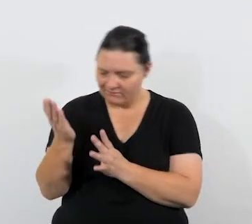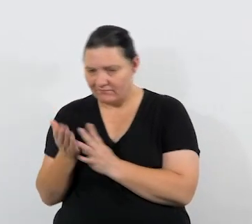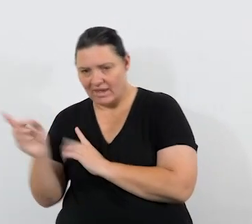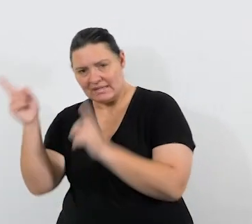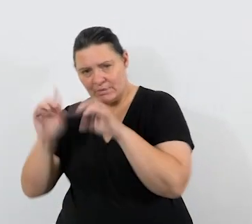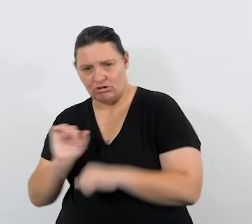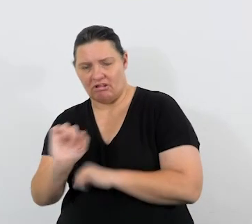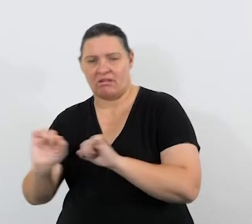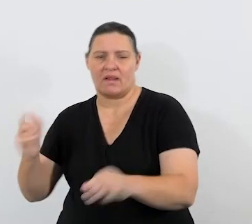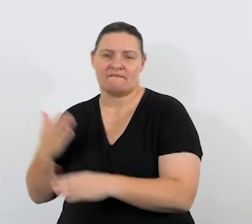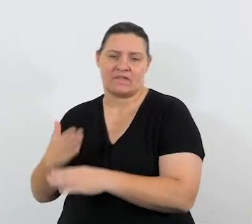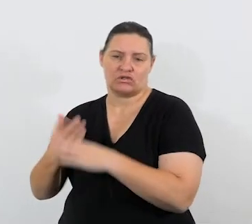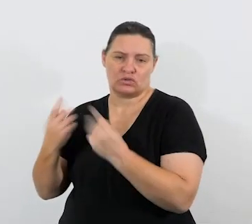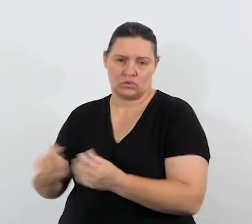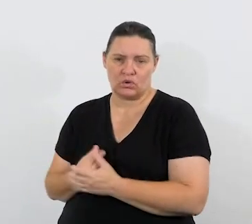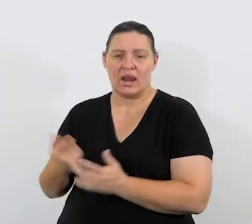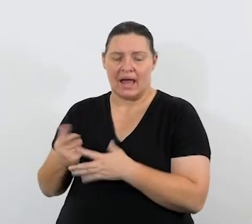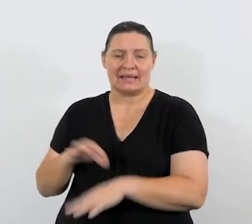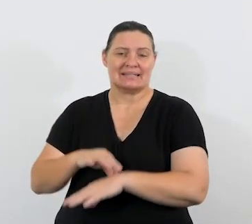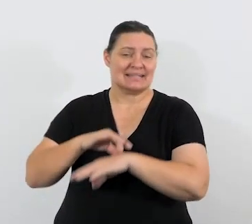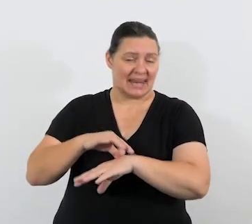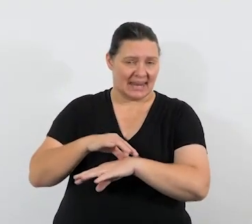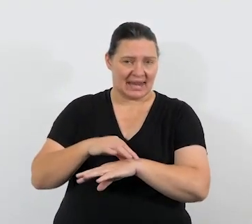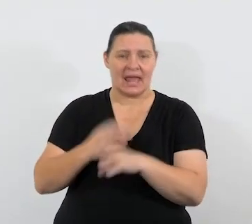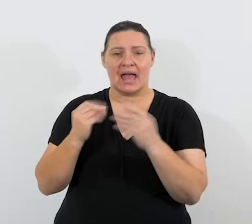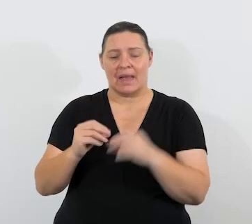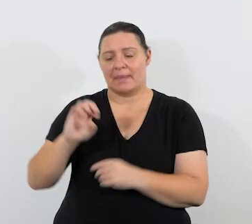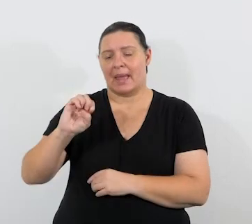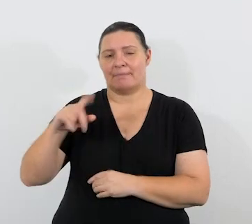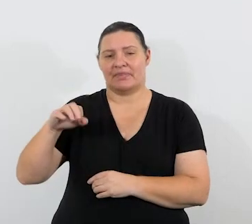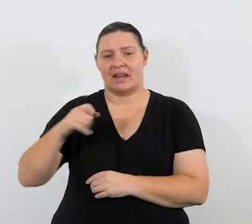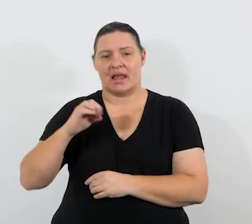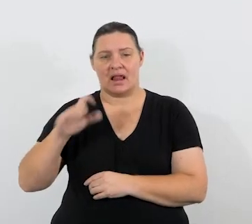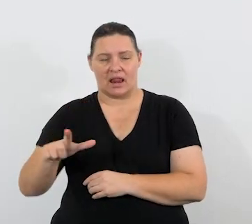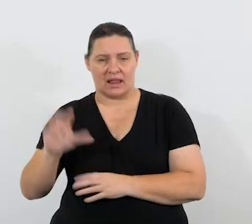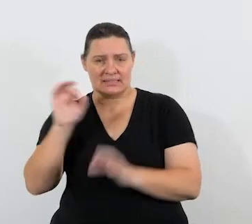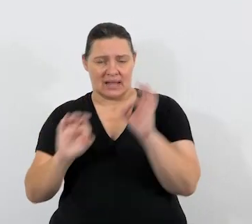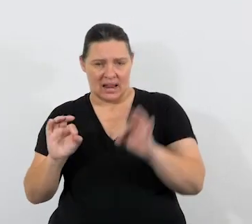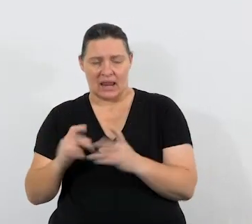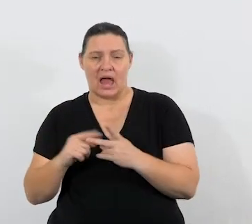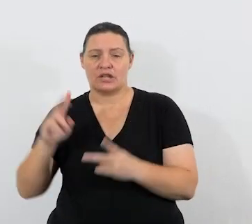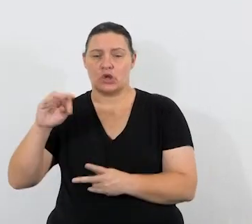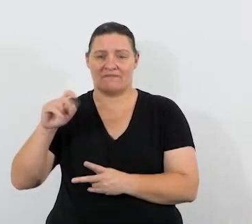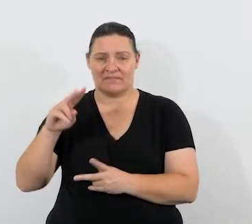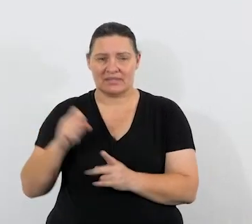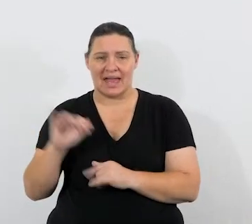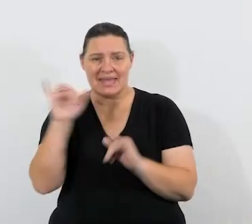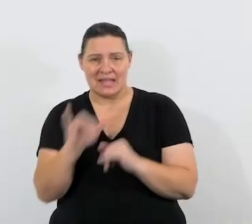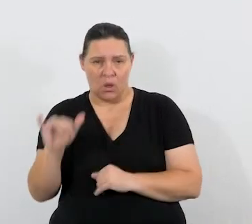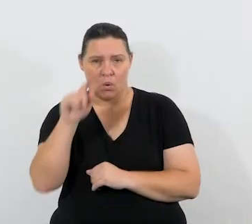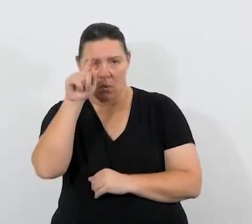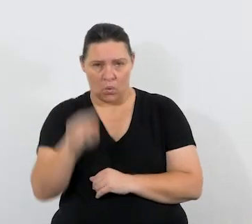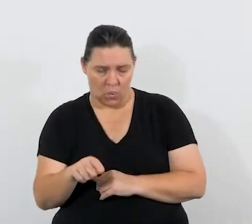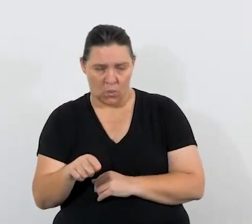a specific function. For example, a skin is made up of epithelial cells, and the nerves, which is the yellow lines